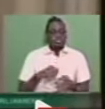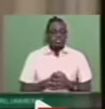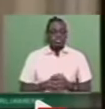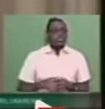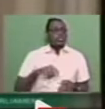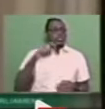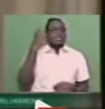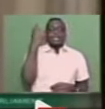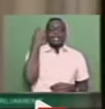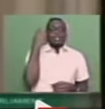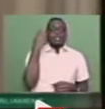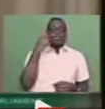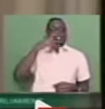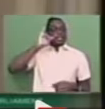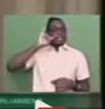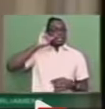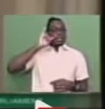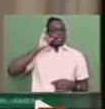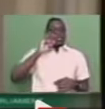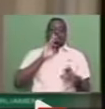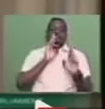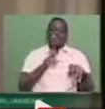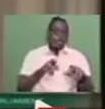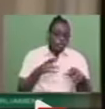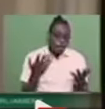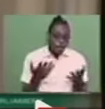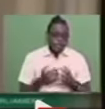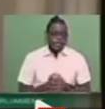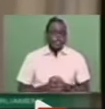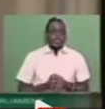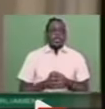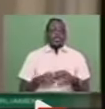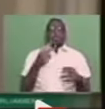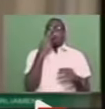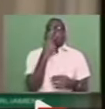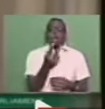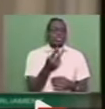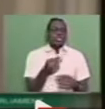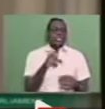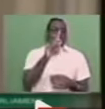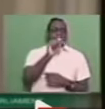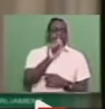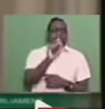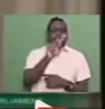I think it was from the morning edition program on CNC3,